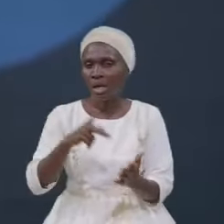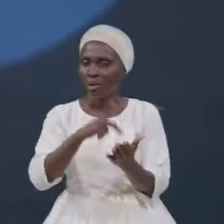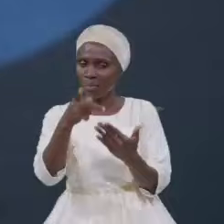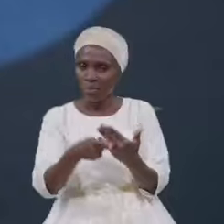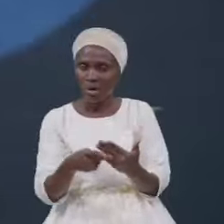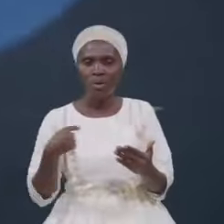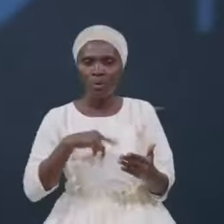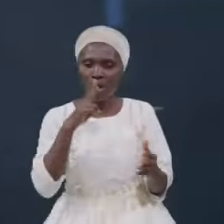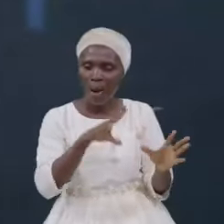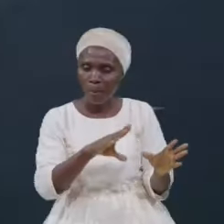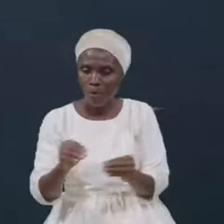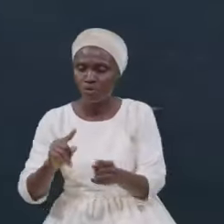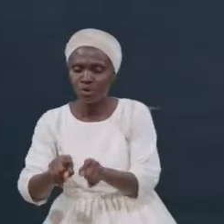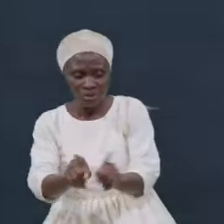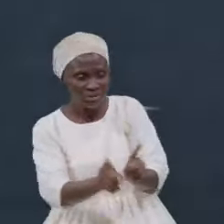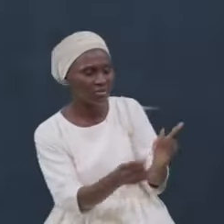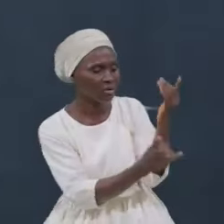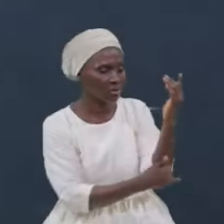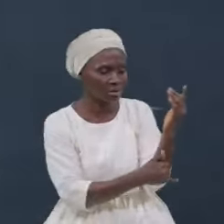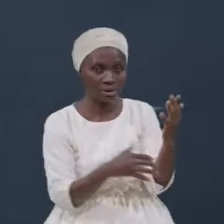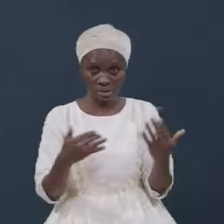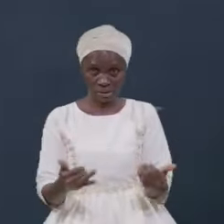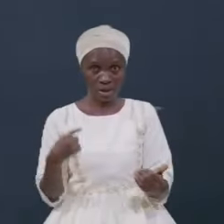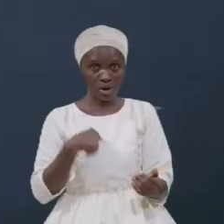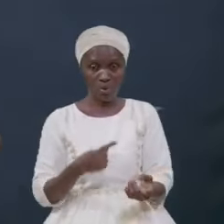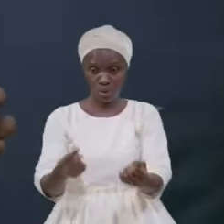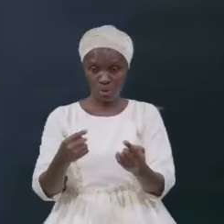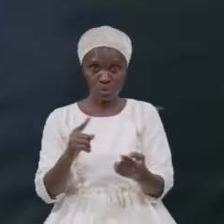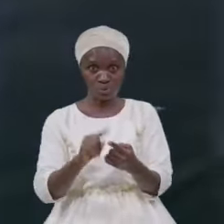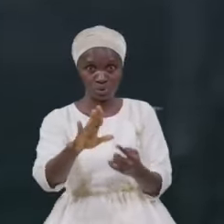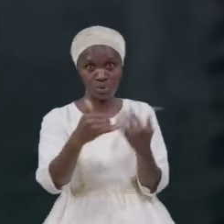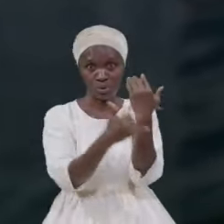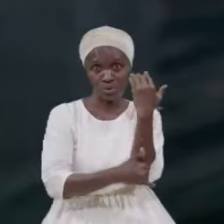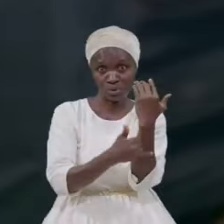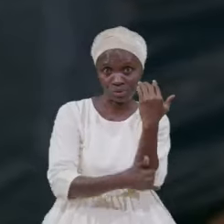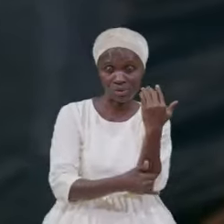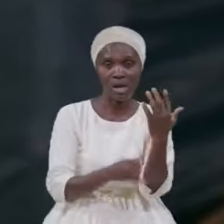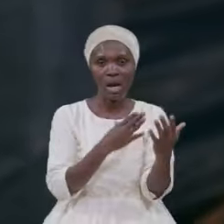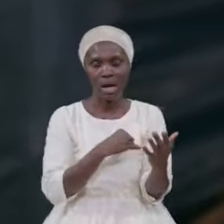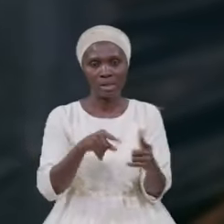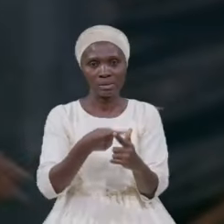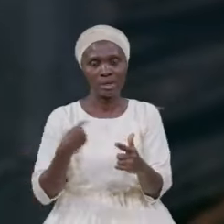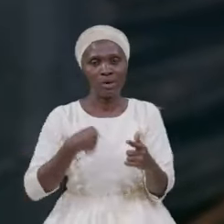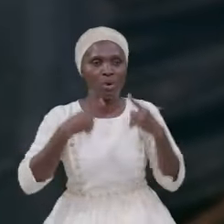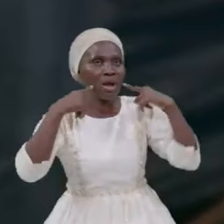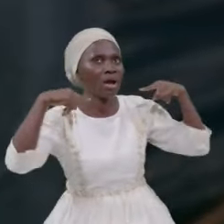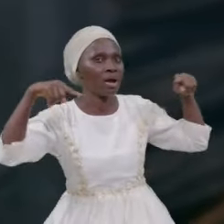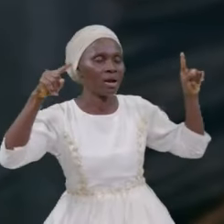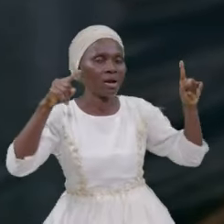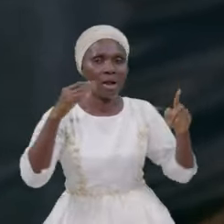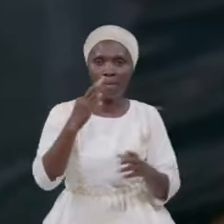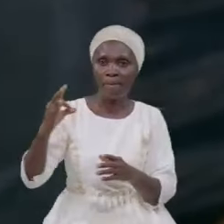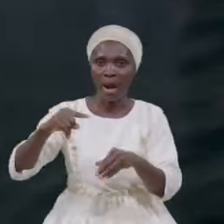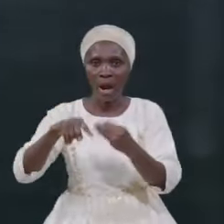city and we declare the day of his power. Power to save, power to turn your life